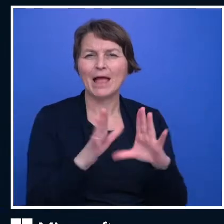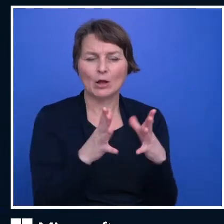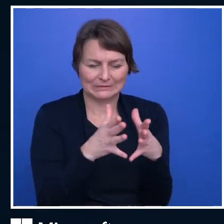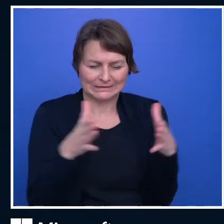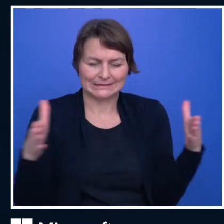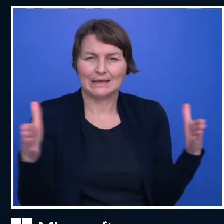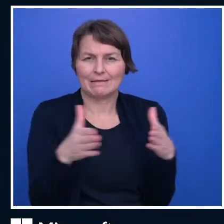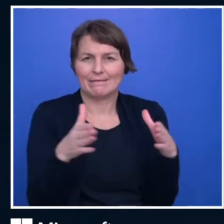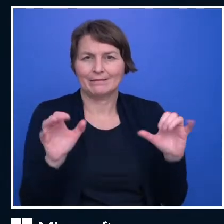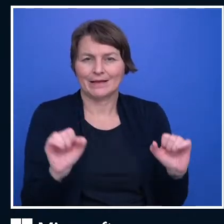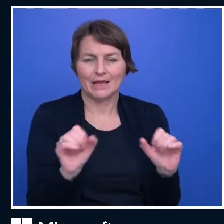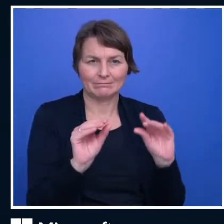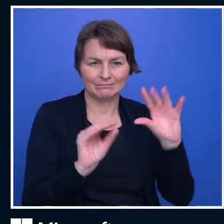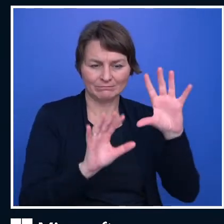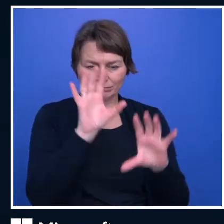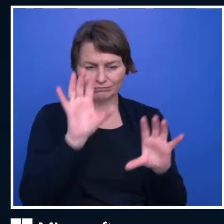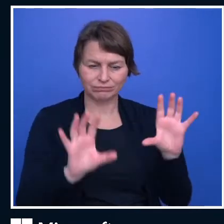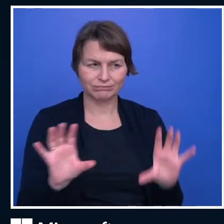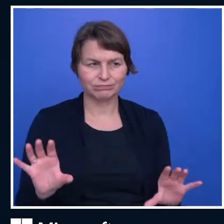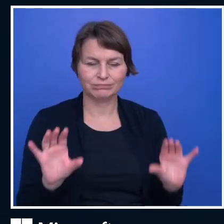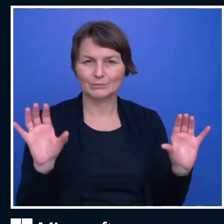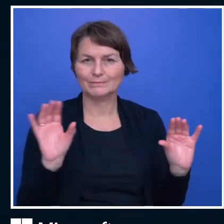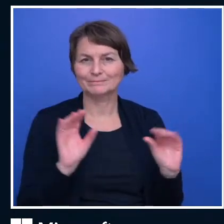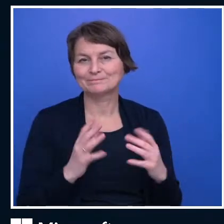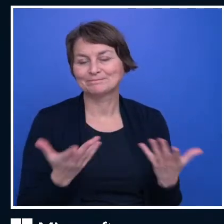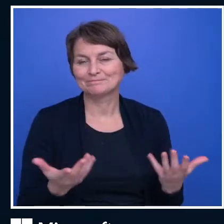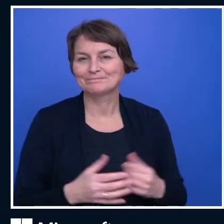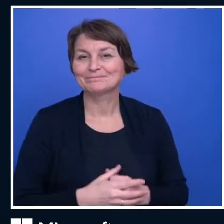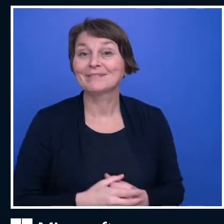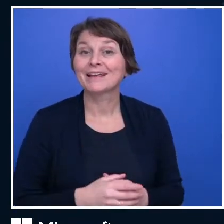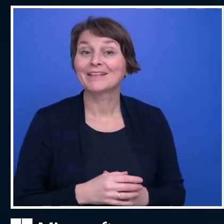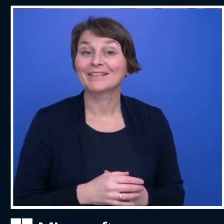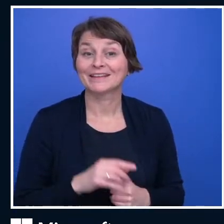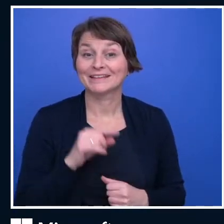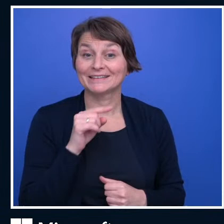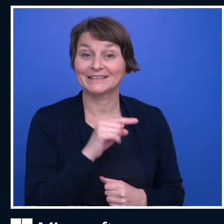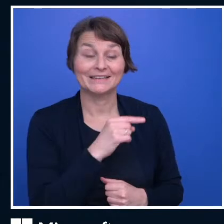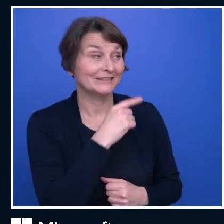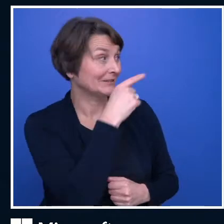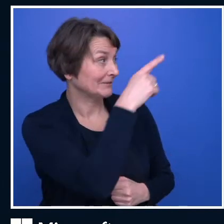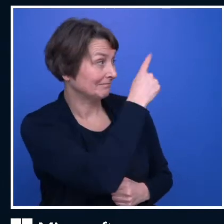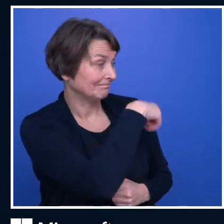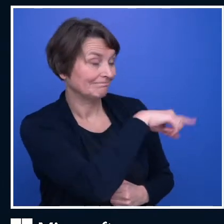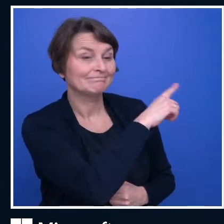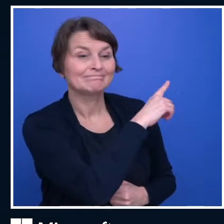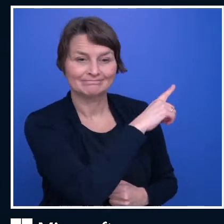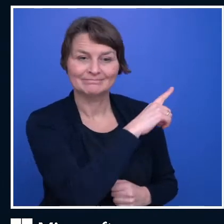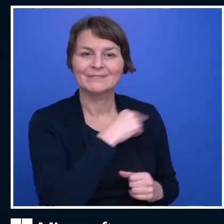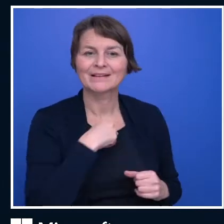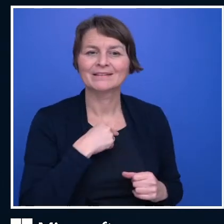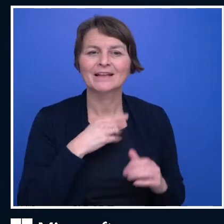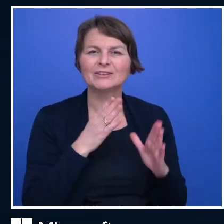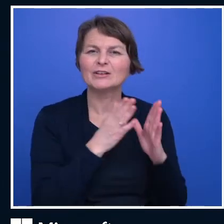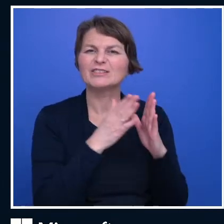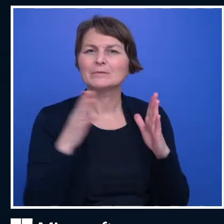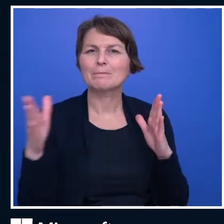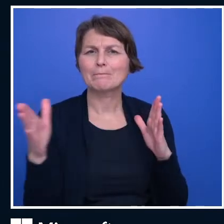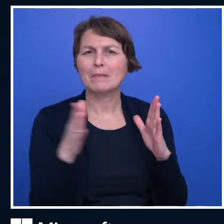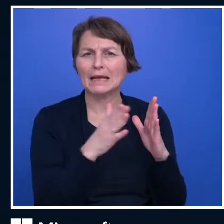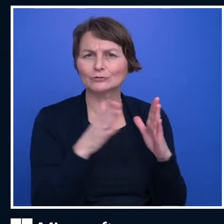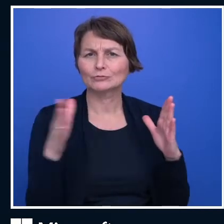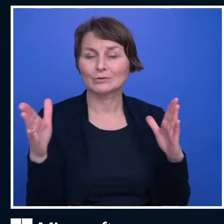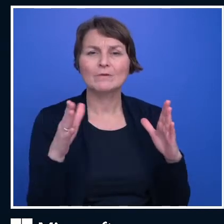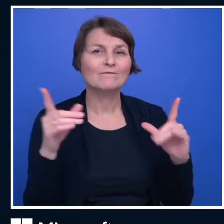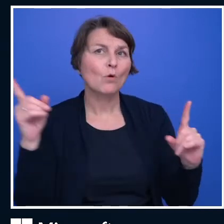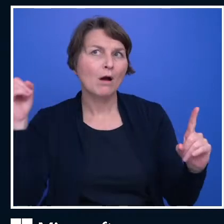And yeah, so this is the numerical spectrum which we'll be receiving for a given audio file.